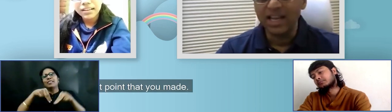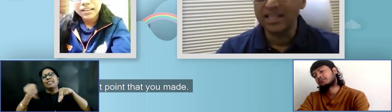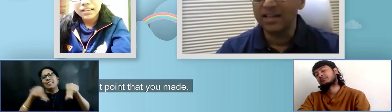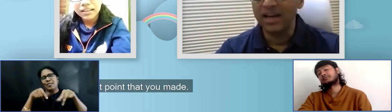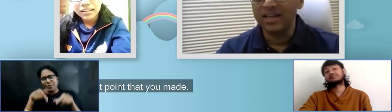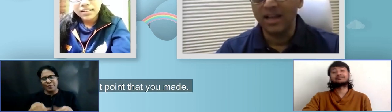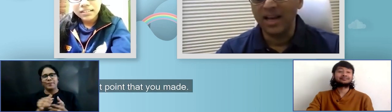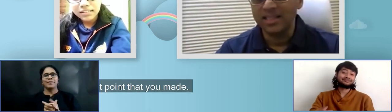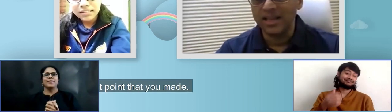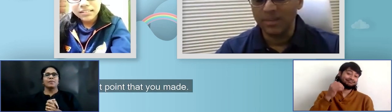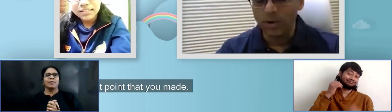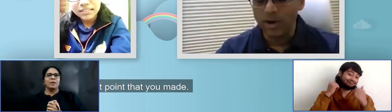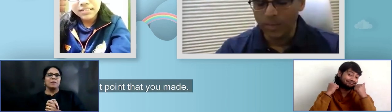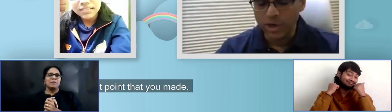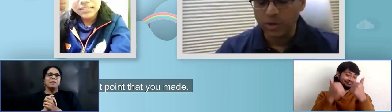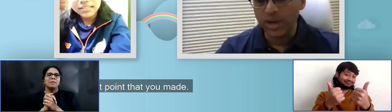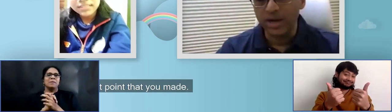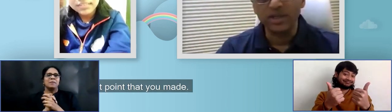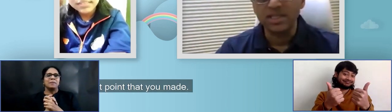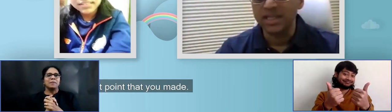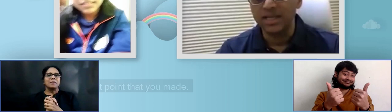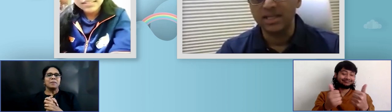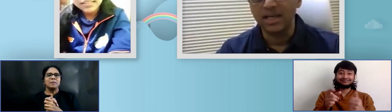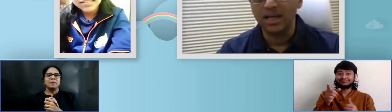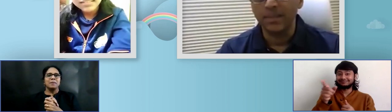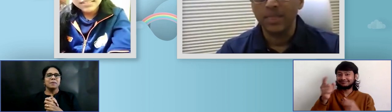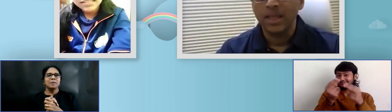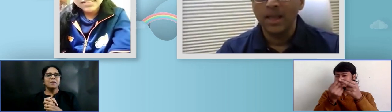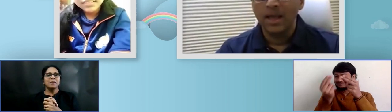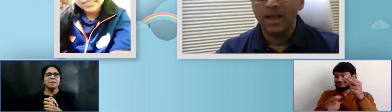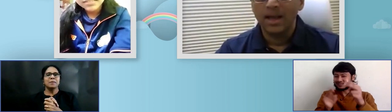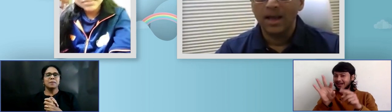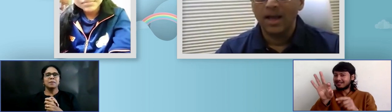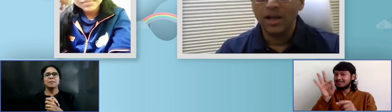Wonderful. Actually, it's a great lesson, point you made, which is that